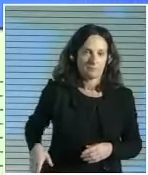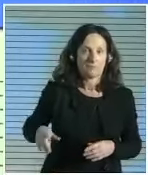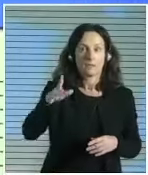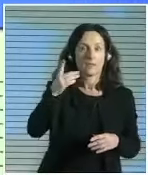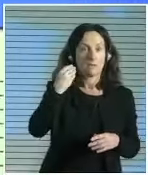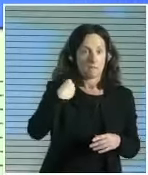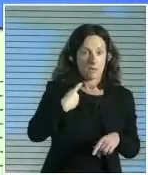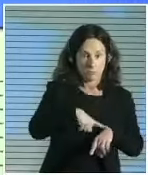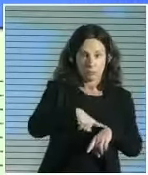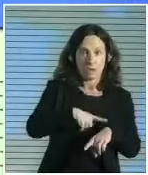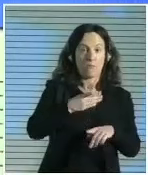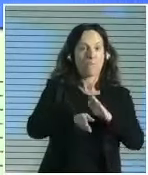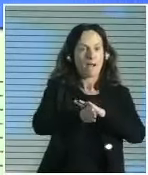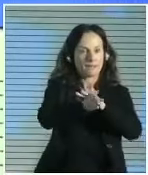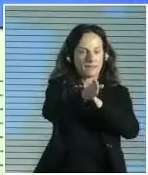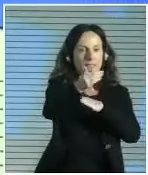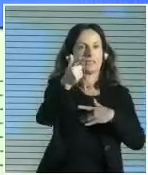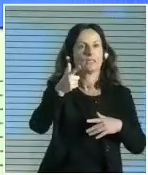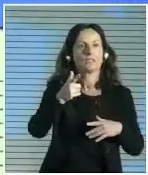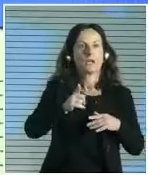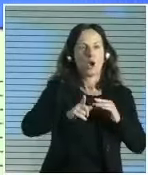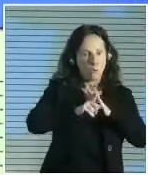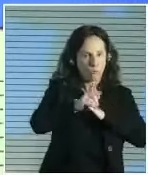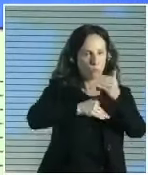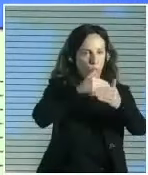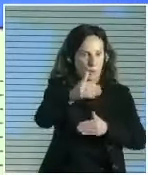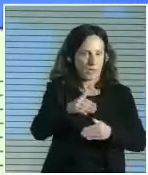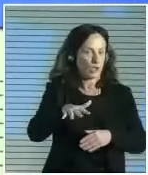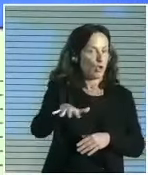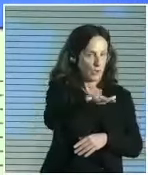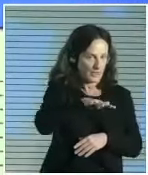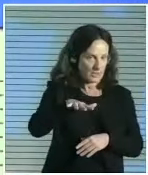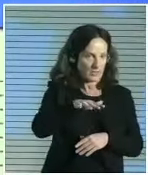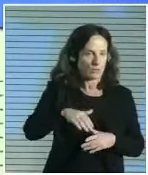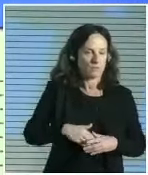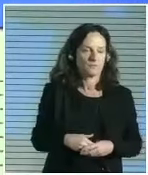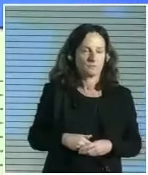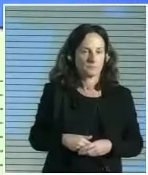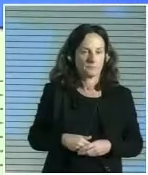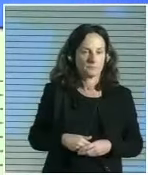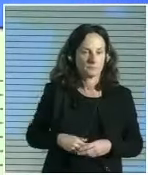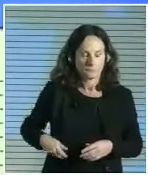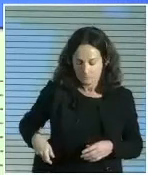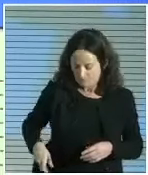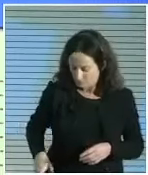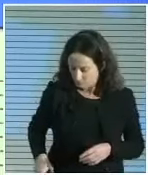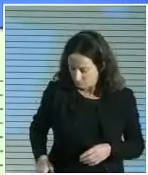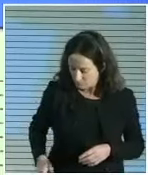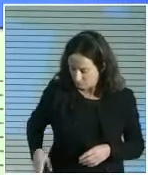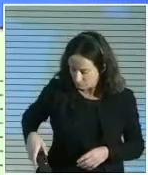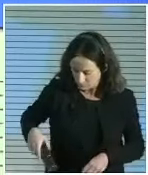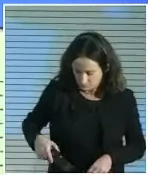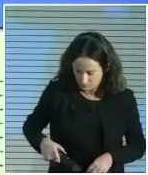providing the required carbon footprint measurement solution, one which is adapted to their